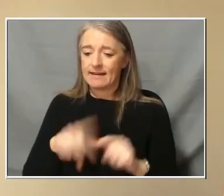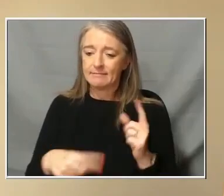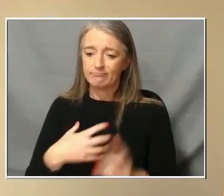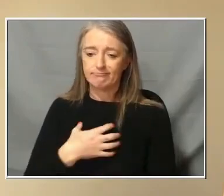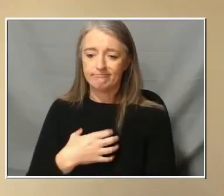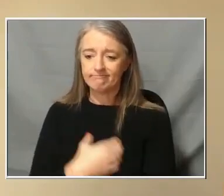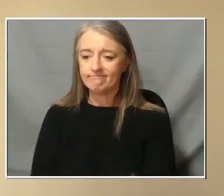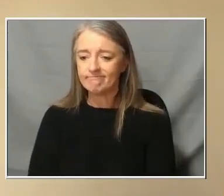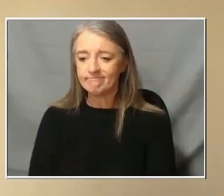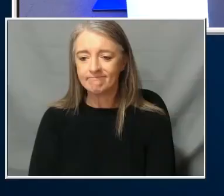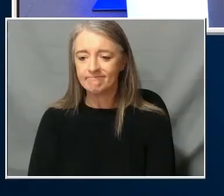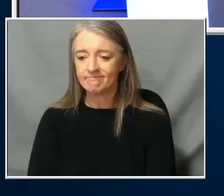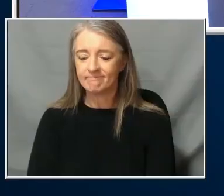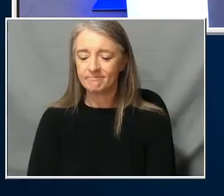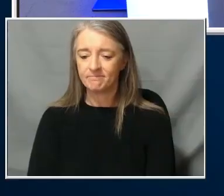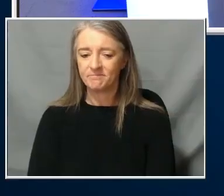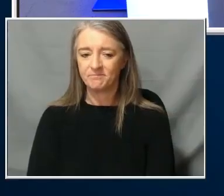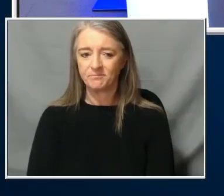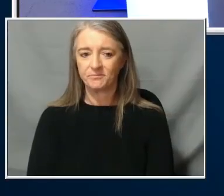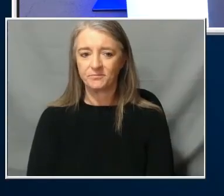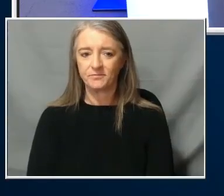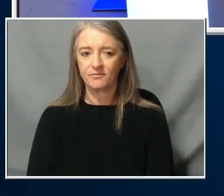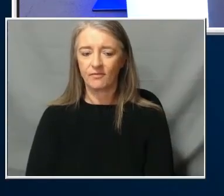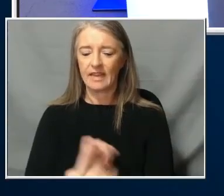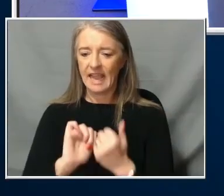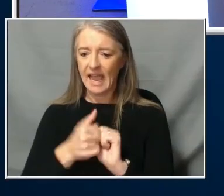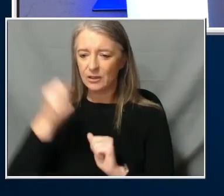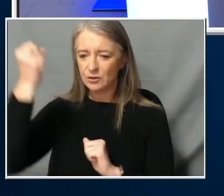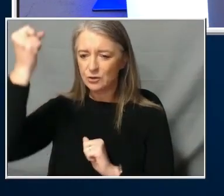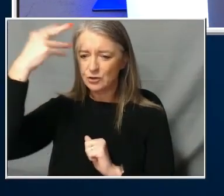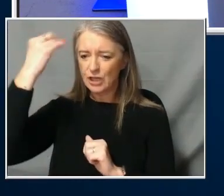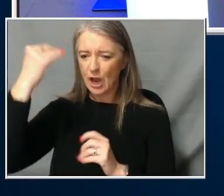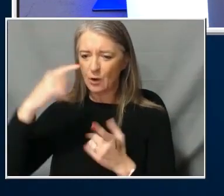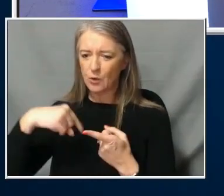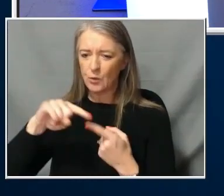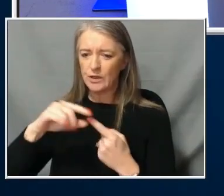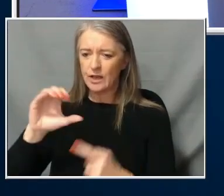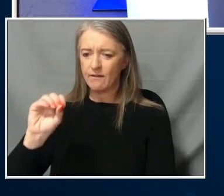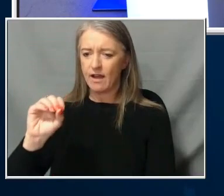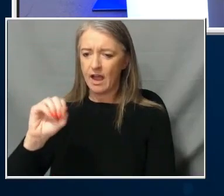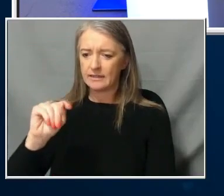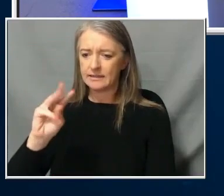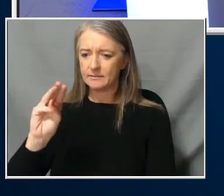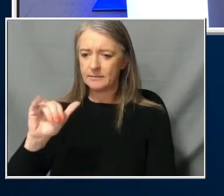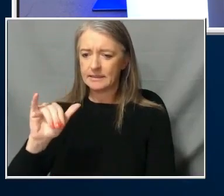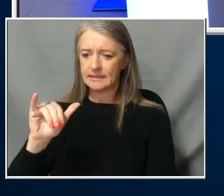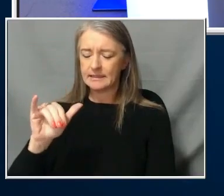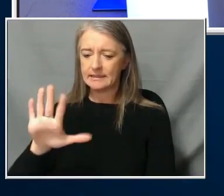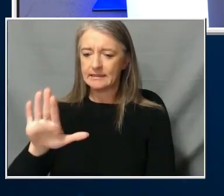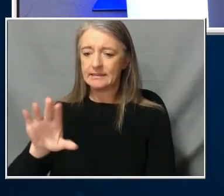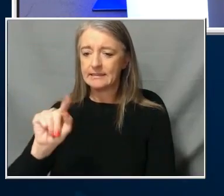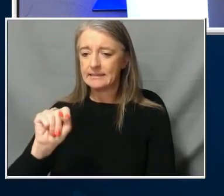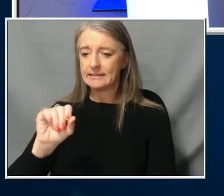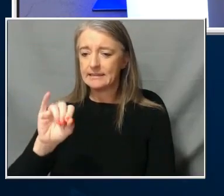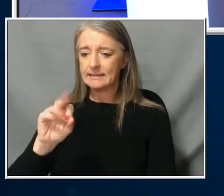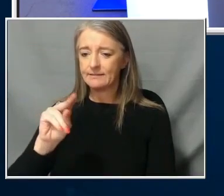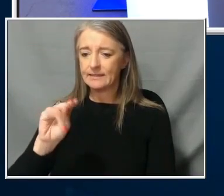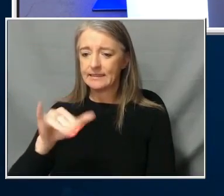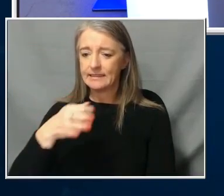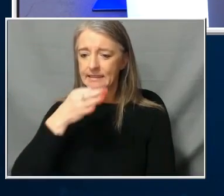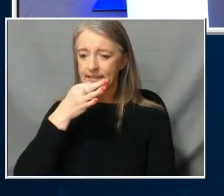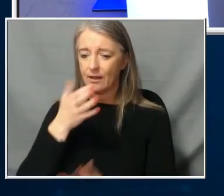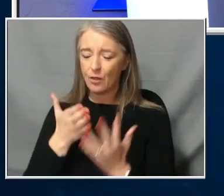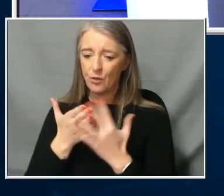it. How do you shower when you have an ostomy? Tiffany's the expert, but the way how do you go through your day? Are